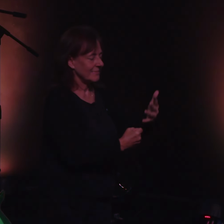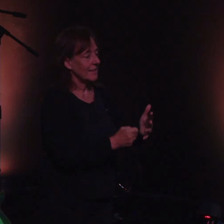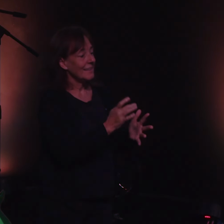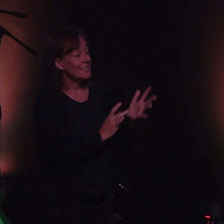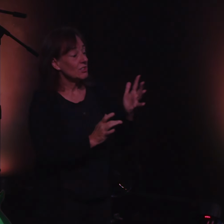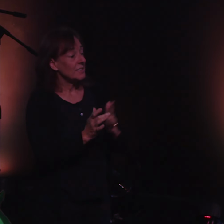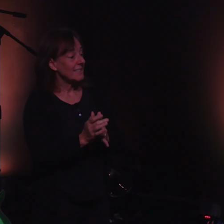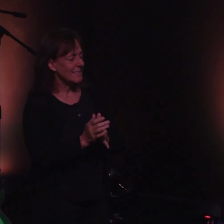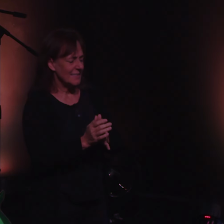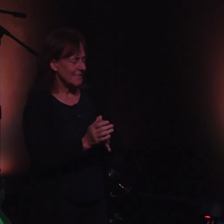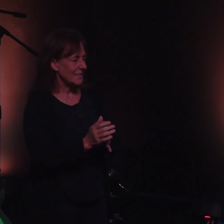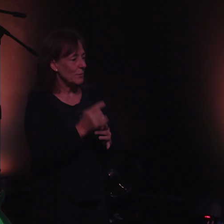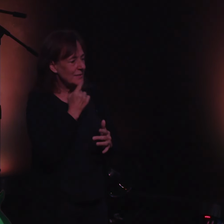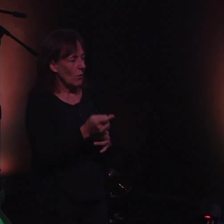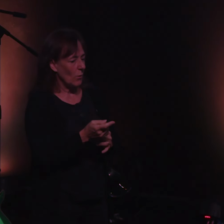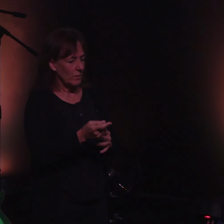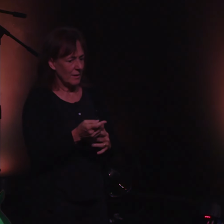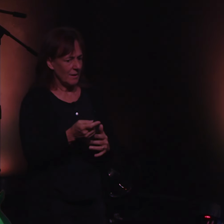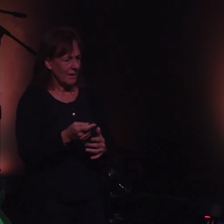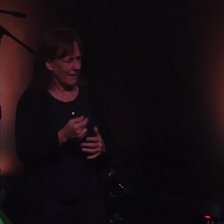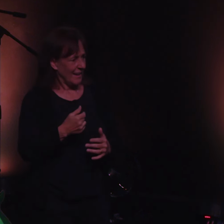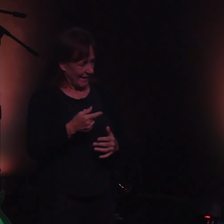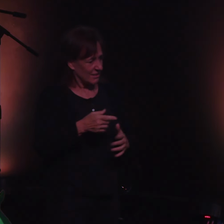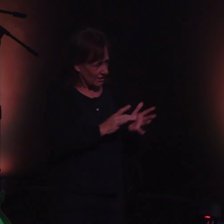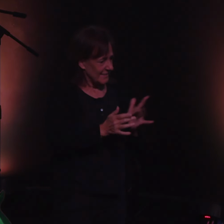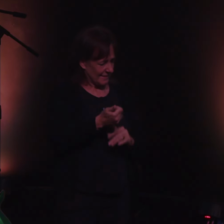Jesus, we are told, was rejected by his own.